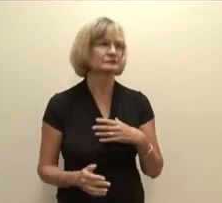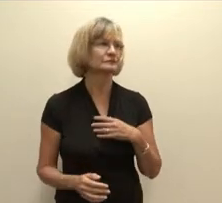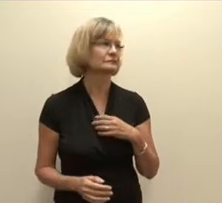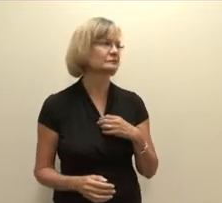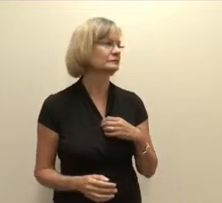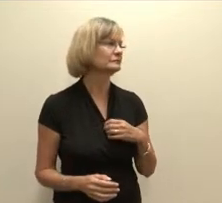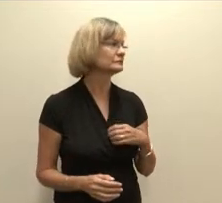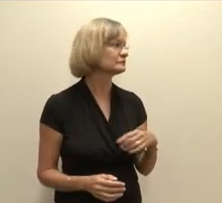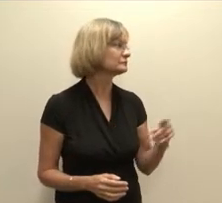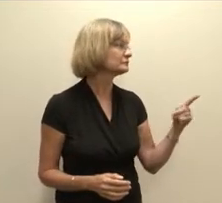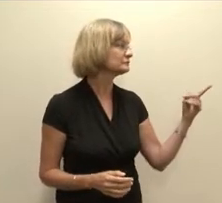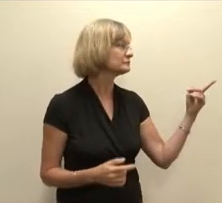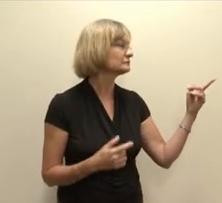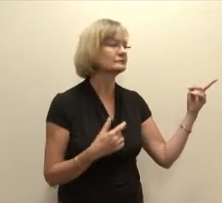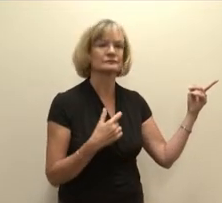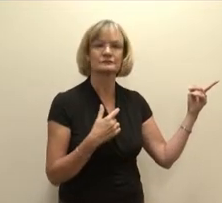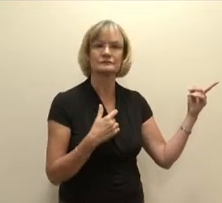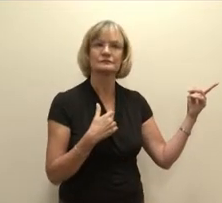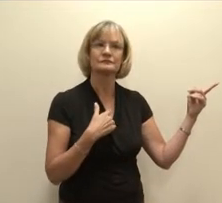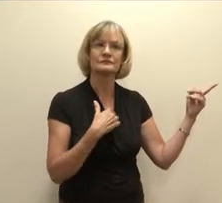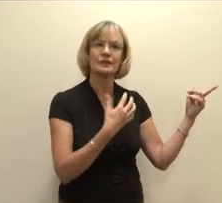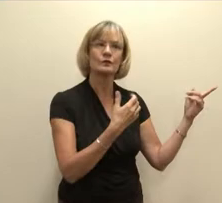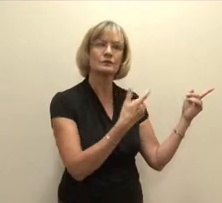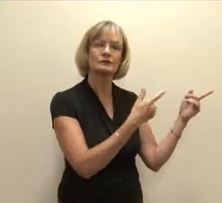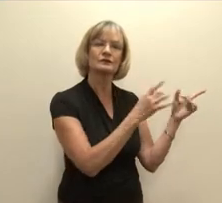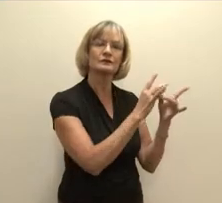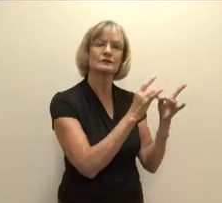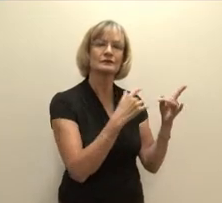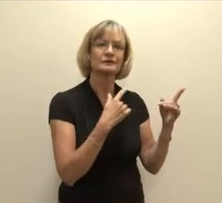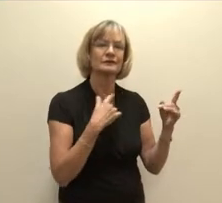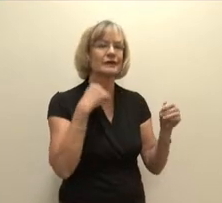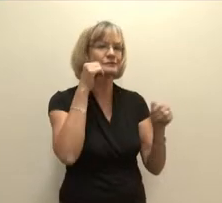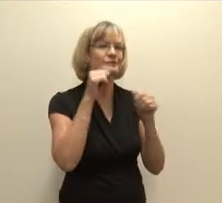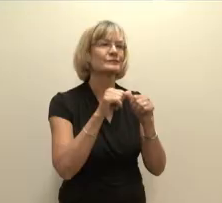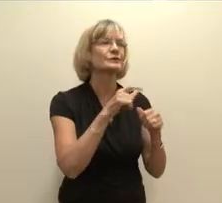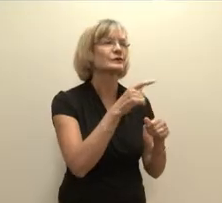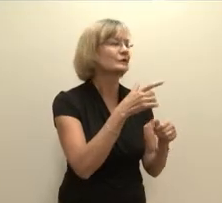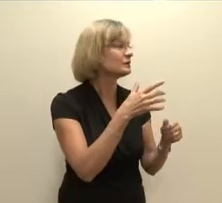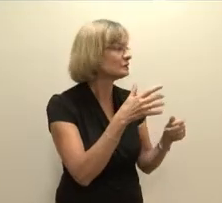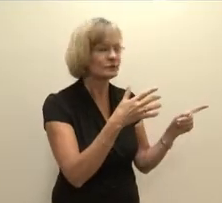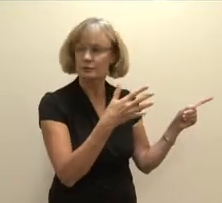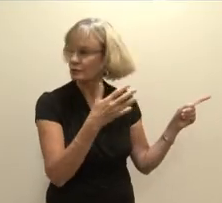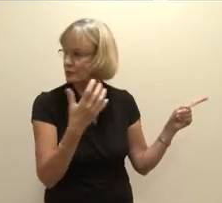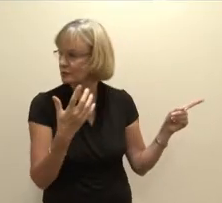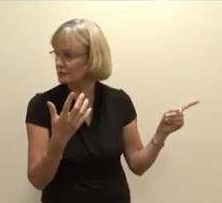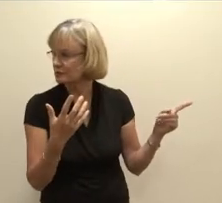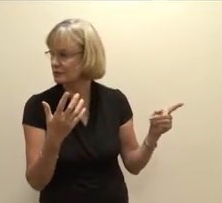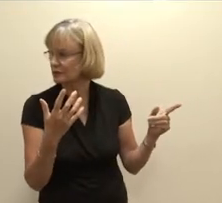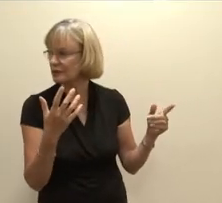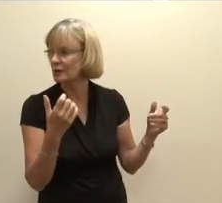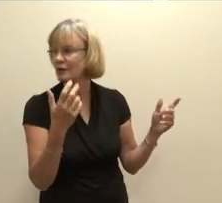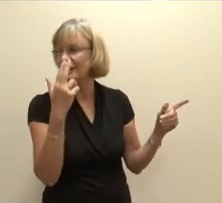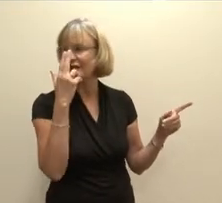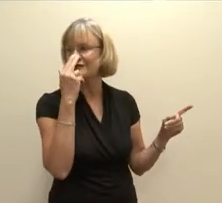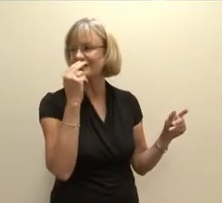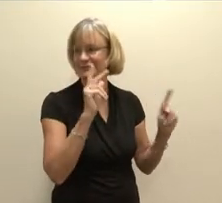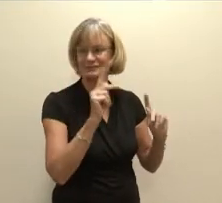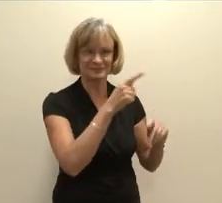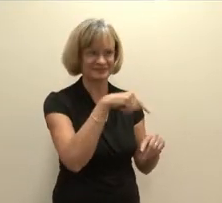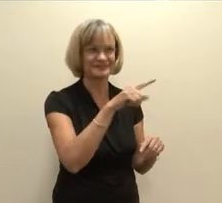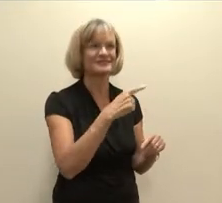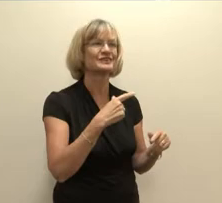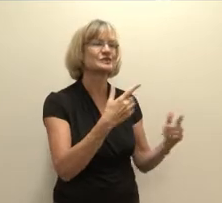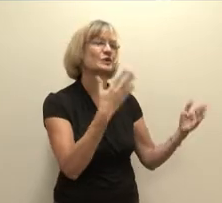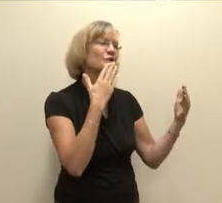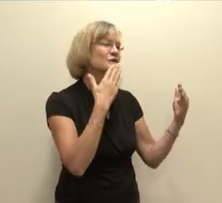I didn't just want to repeat what everybody else said, but you know, you reminded me of something. You're one of the funniest people I've ever met in education. And I